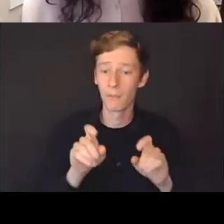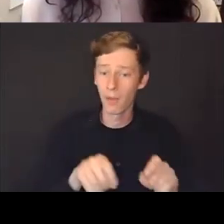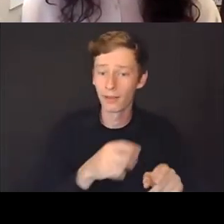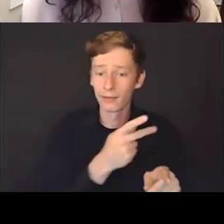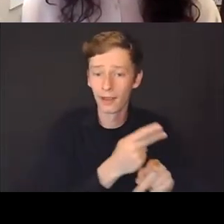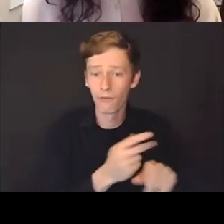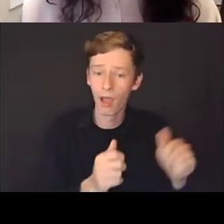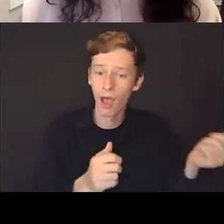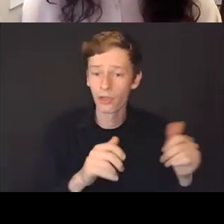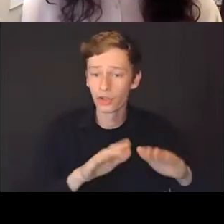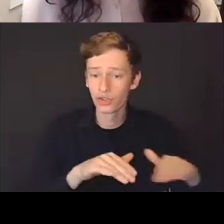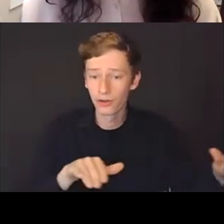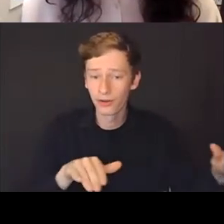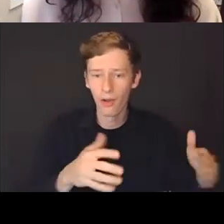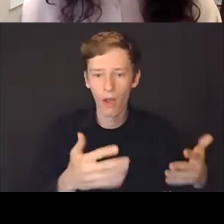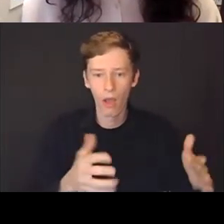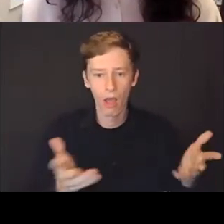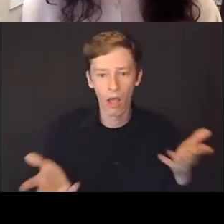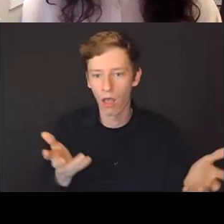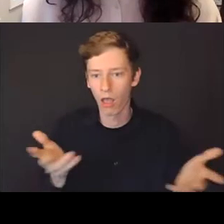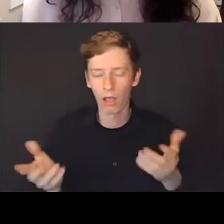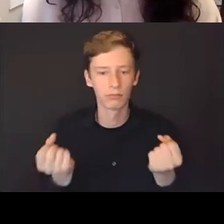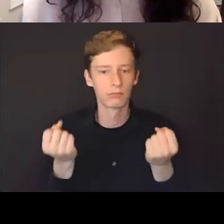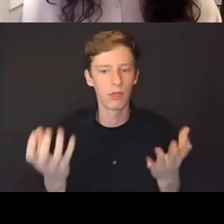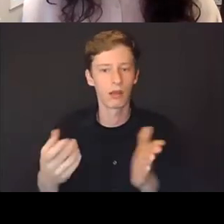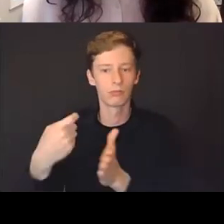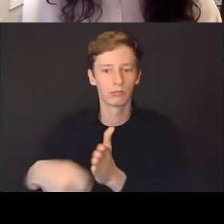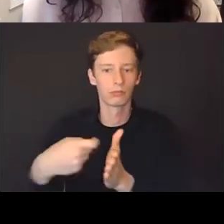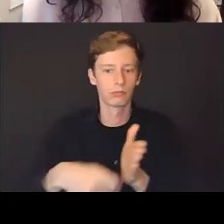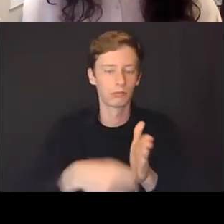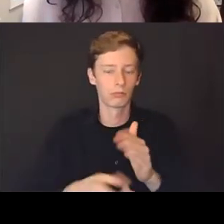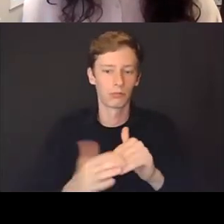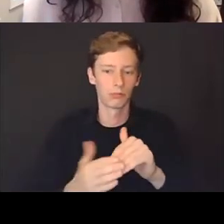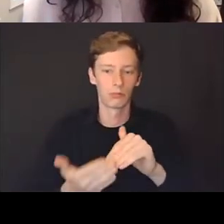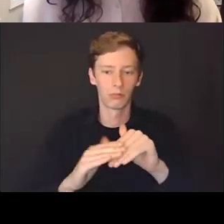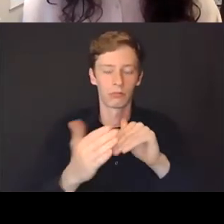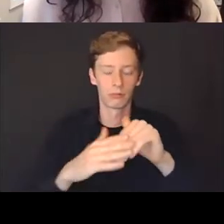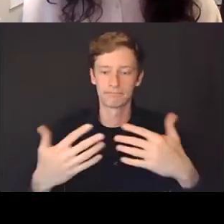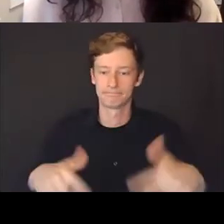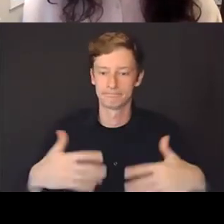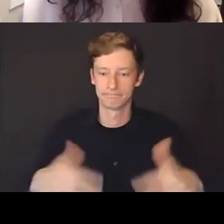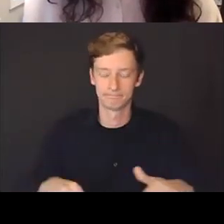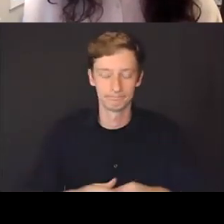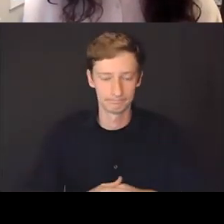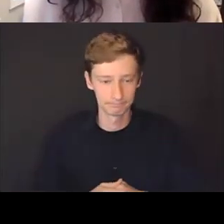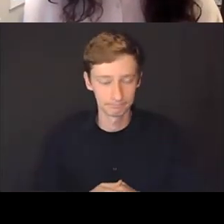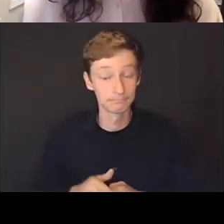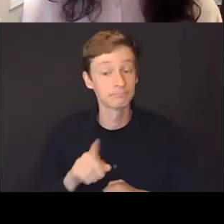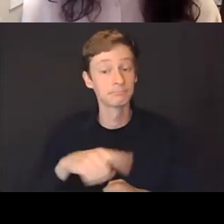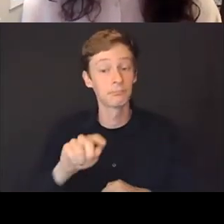already have. And so many expenses and this community of people